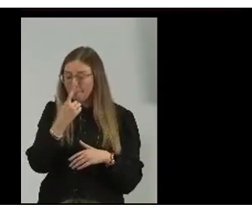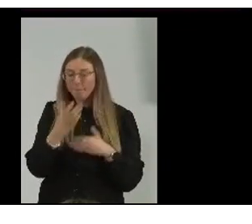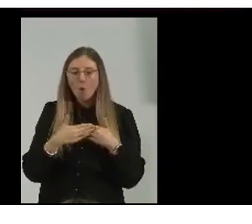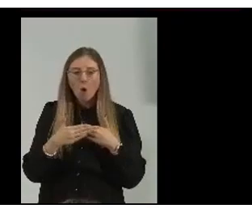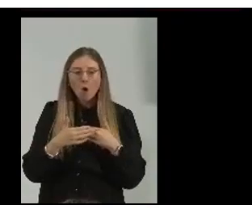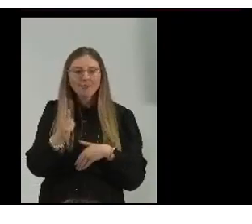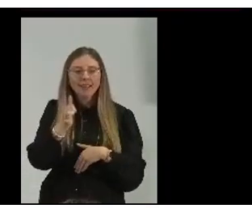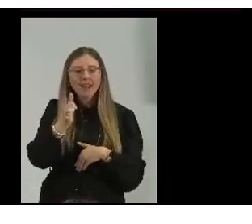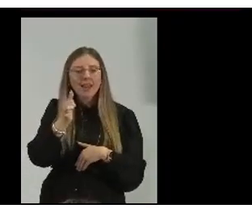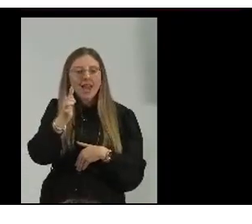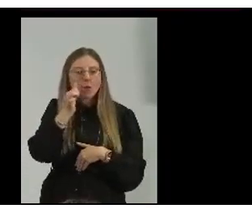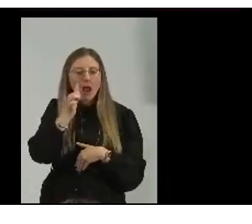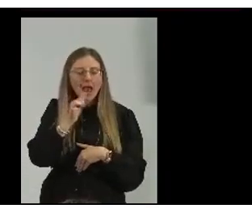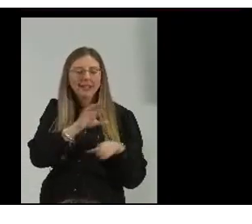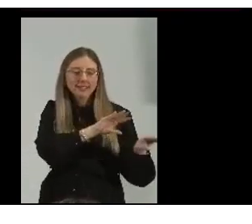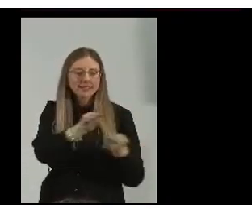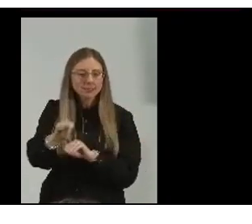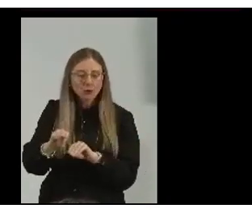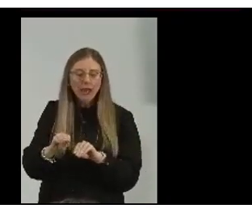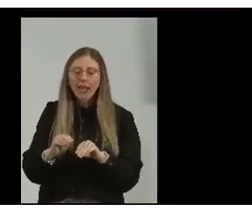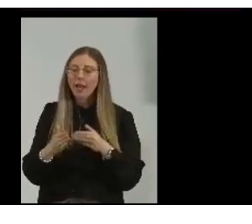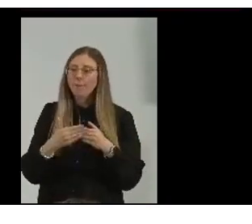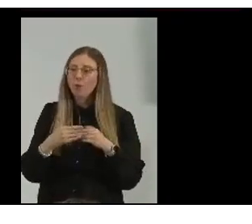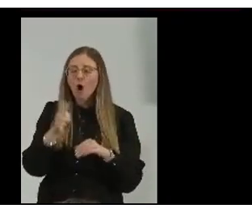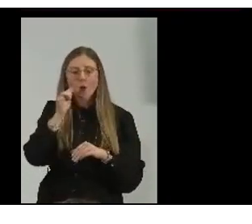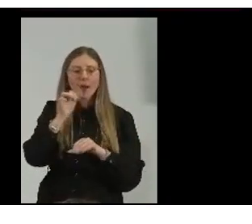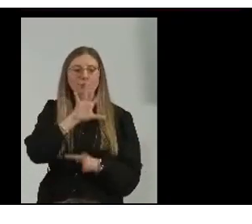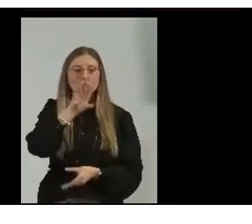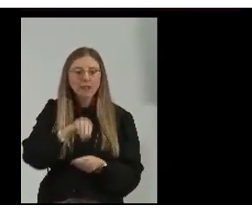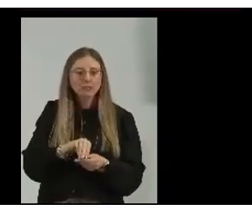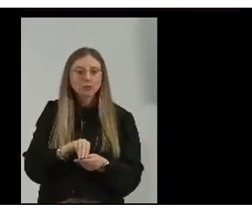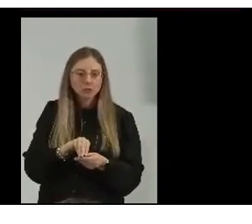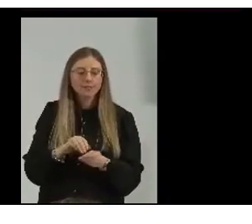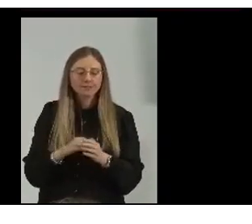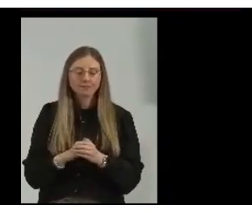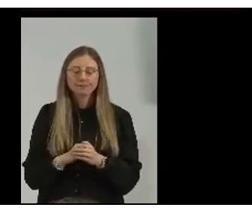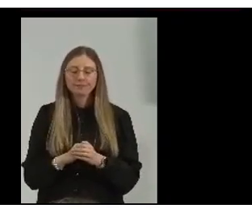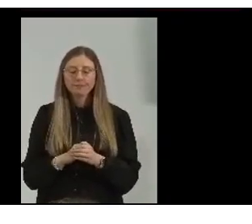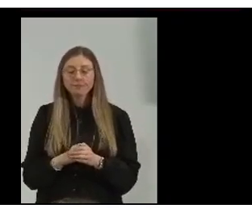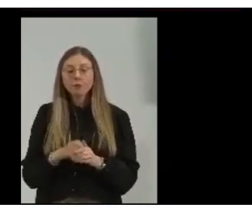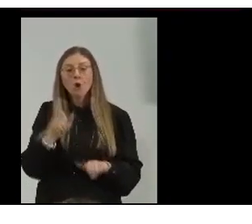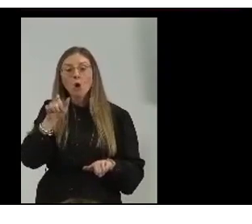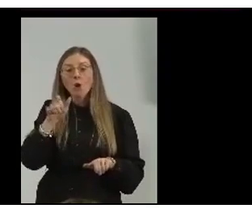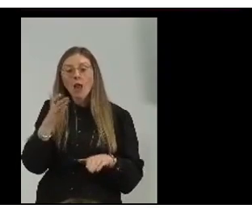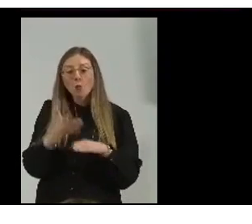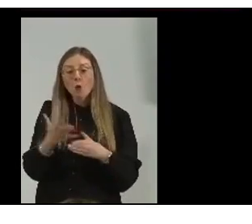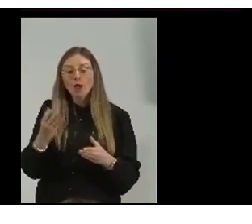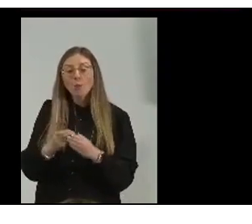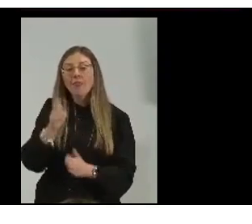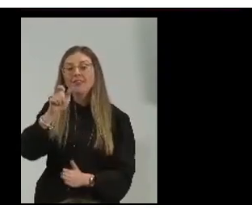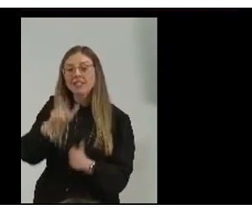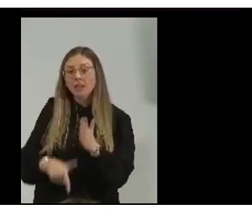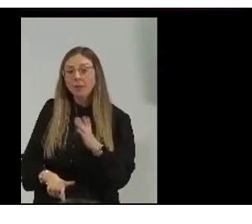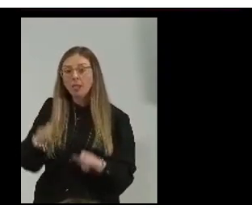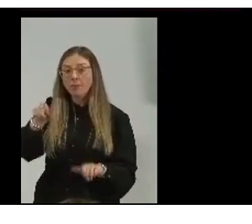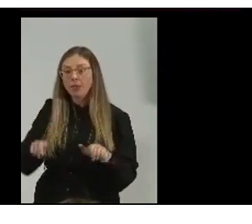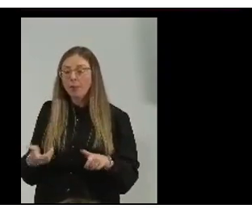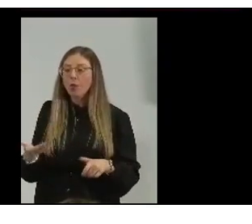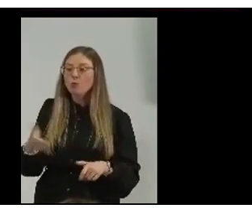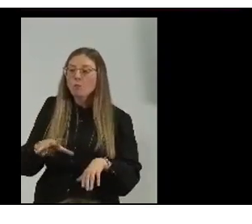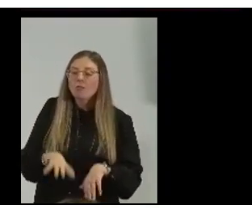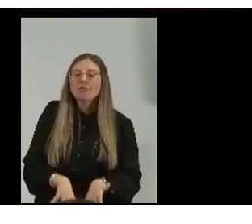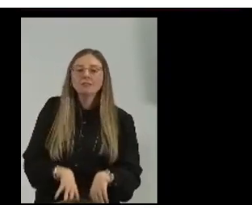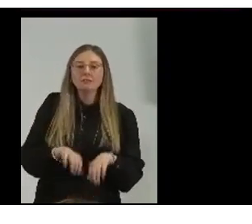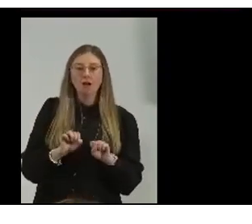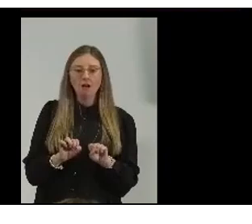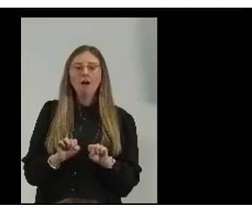creation, and also working together with those with disabilities from the onset as part of the project. Then it gives you a chance to